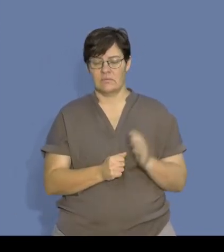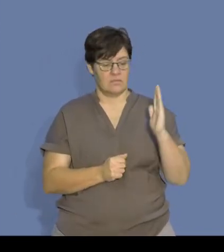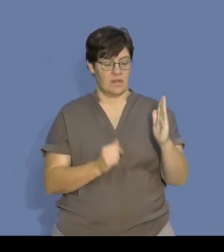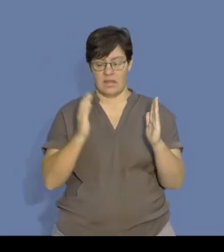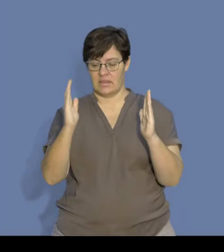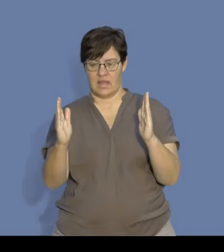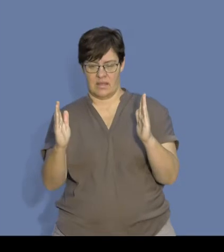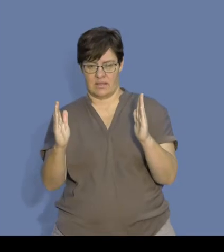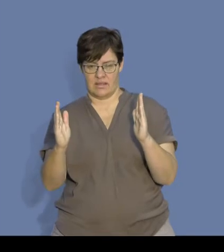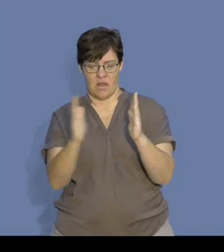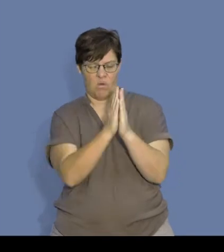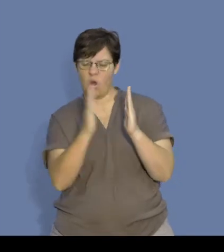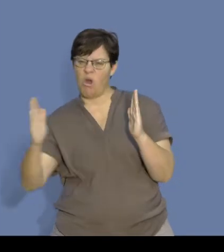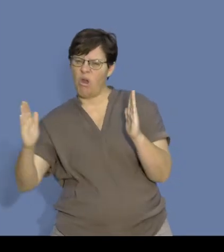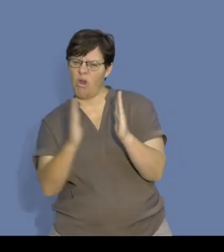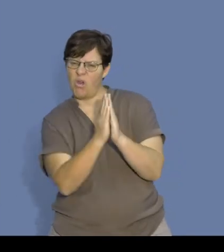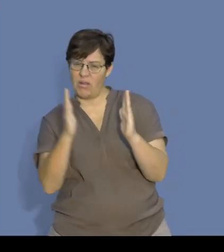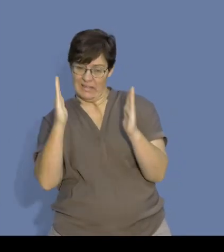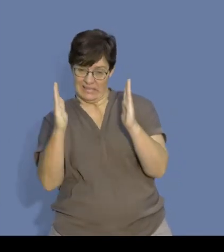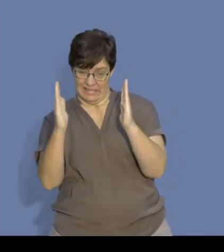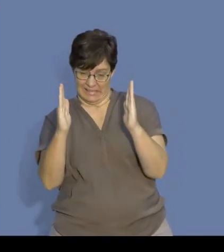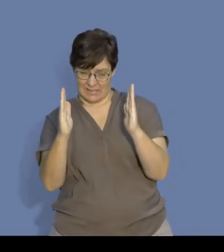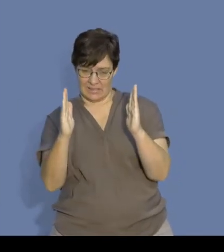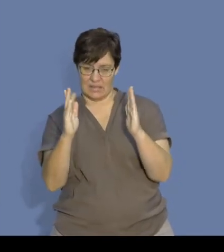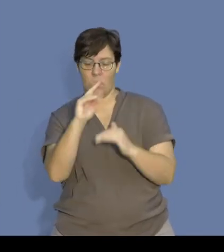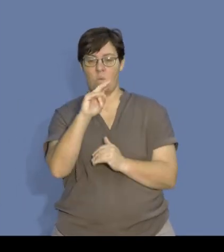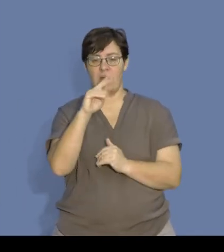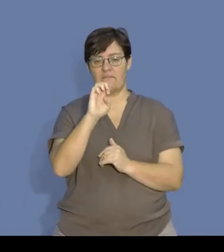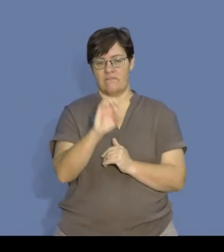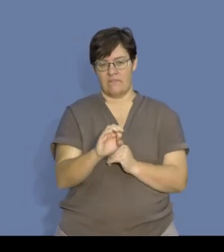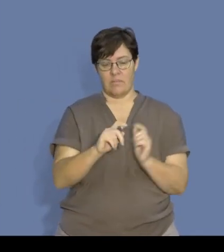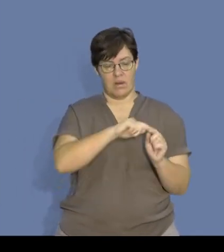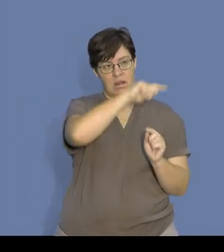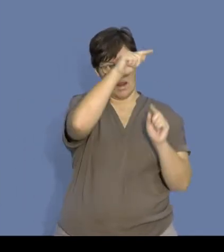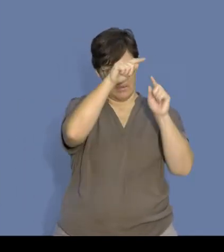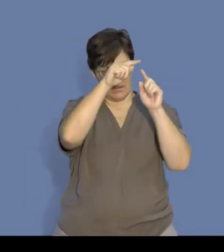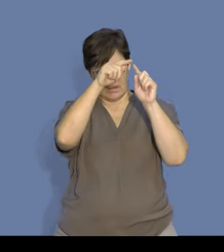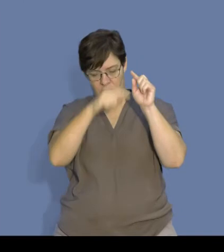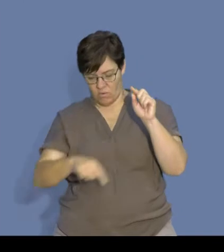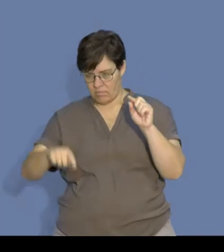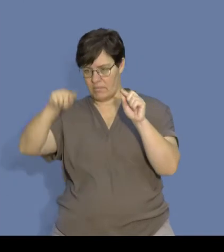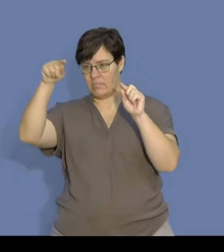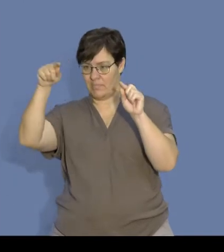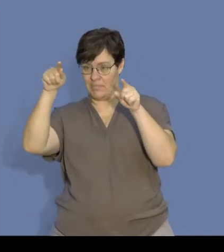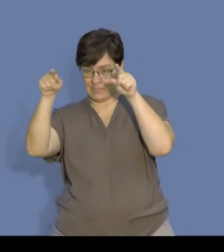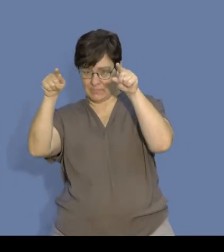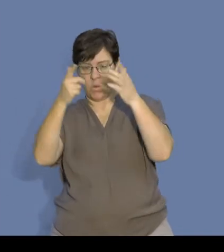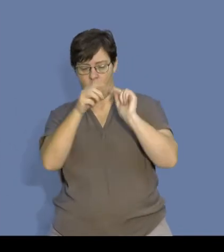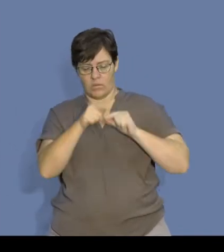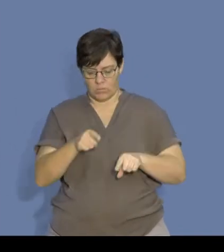there. That's the wavelength, from the top of two crests or the bottom of two troughs. Doesn't matter.